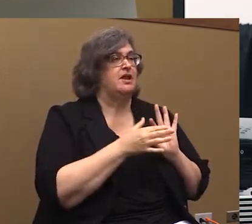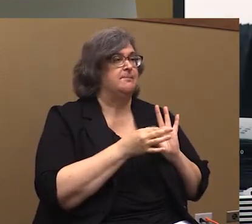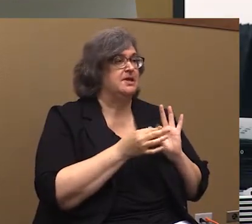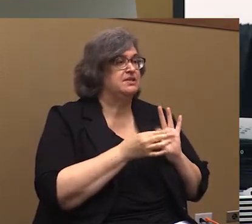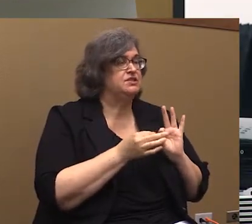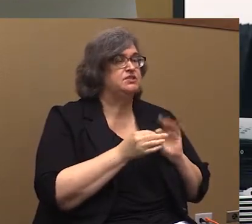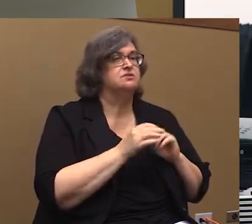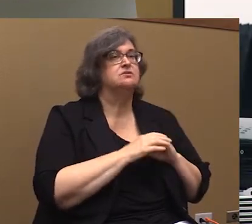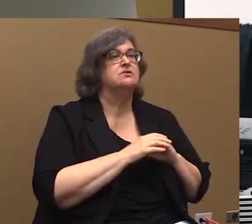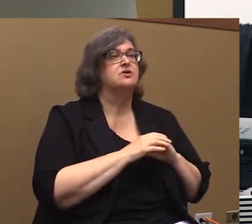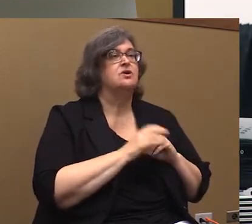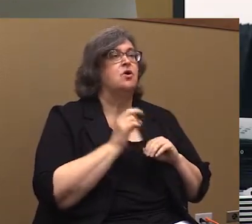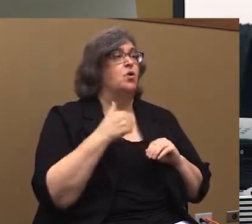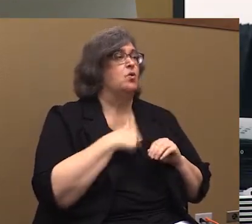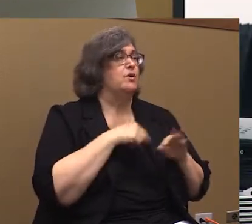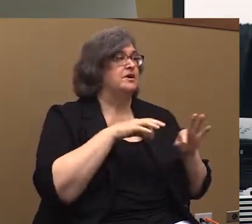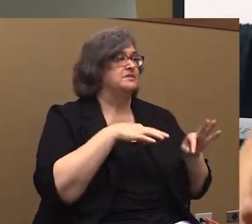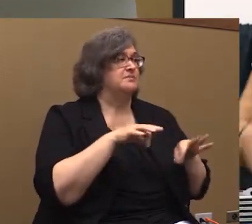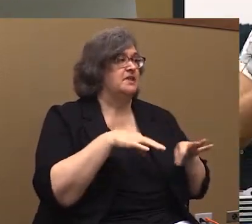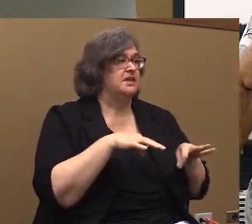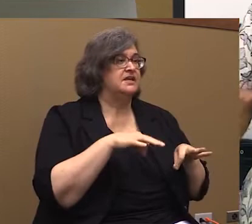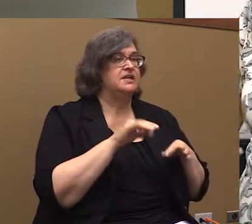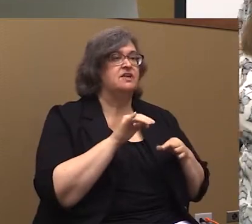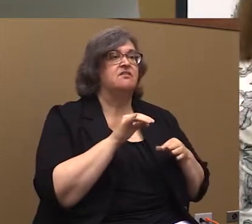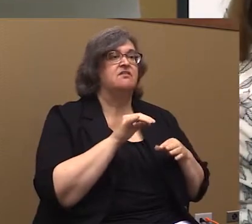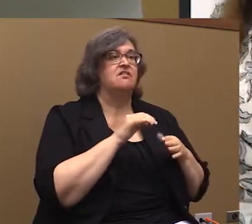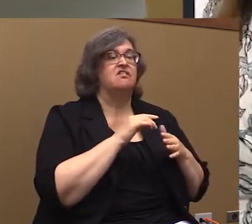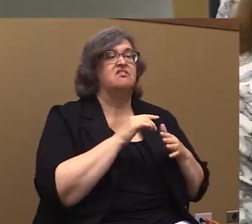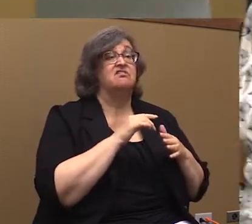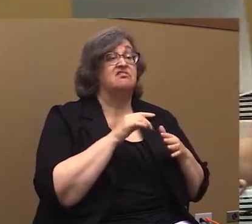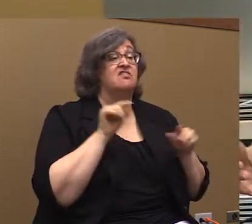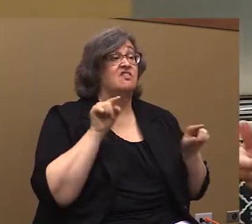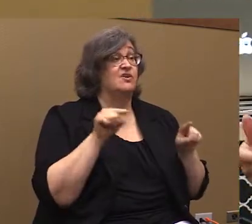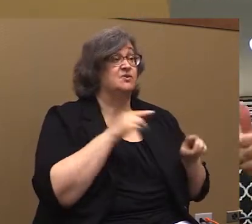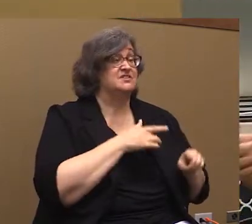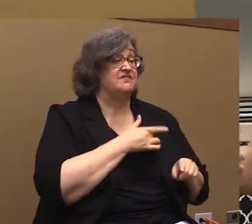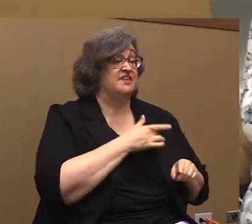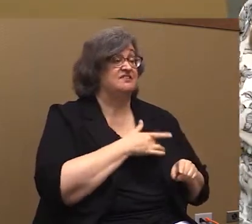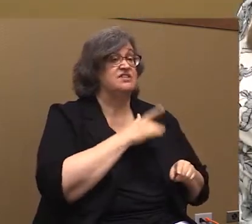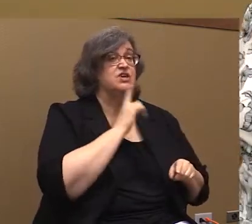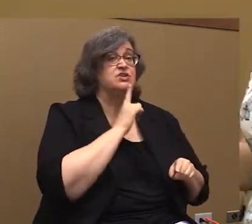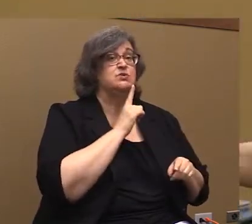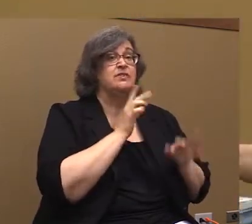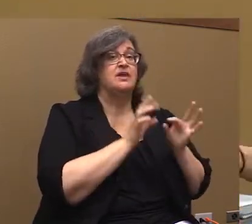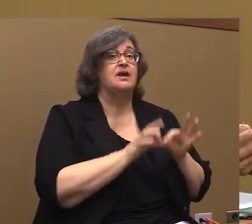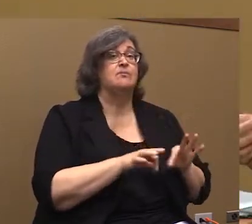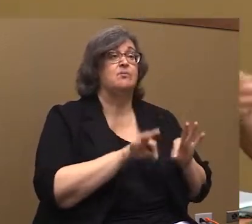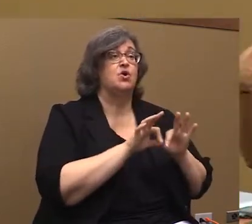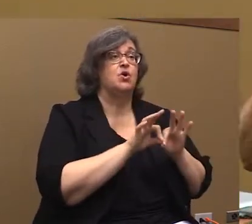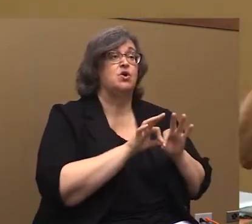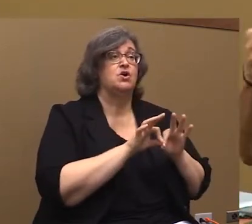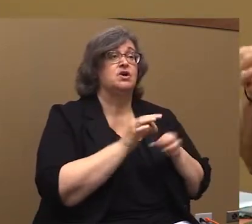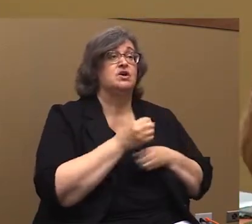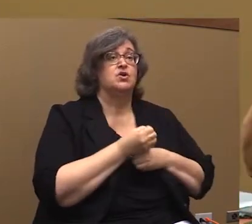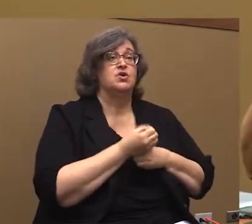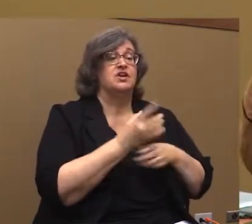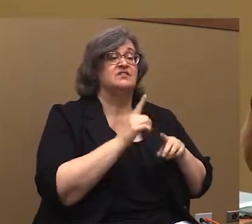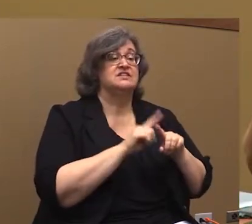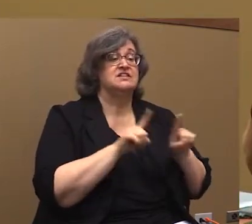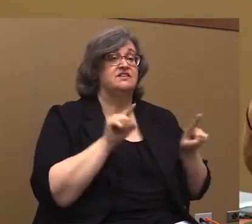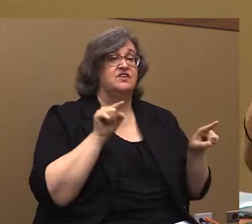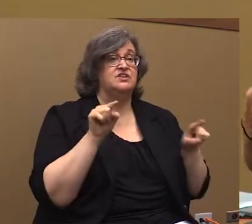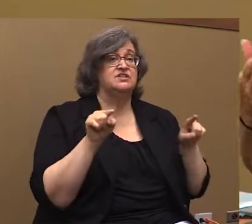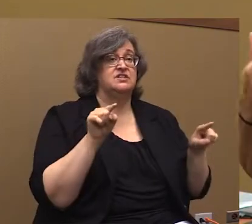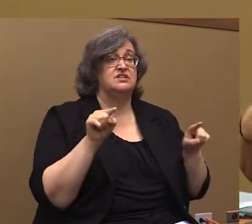is boring? And so if we're interpreting this message or we are explaining